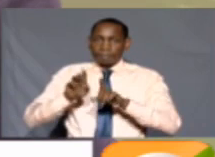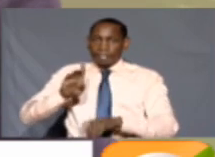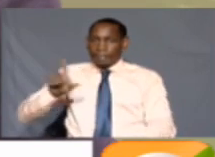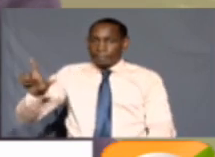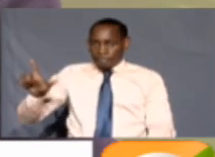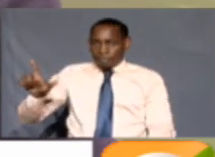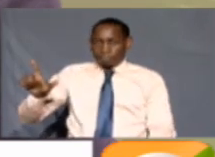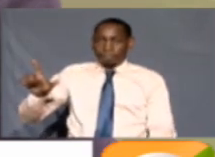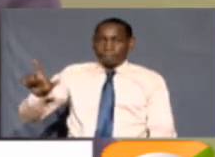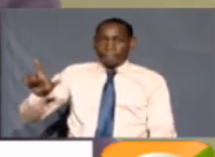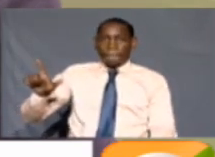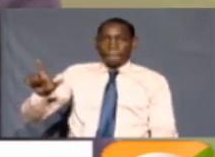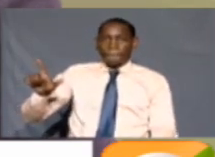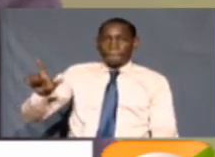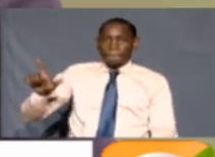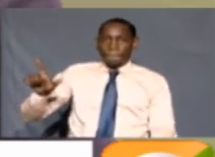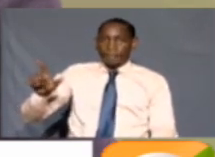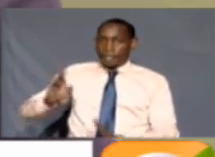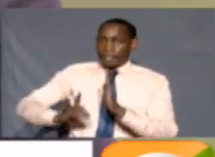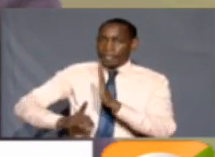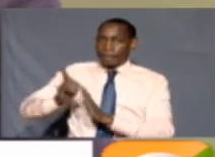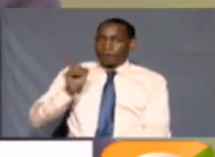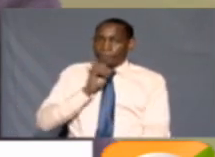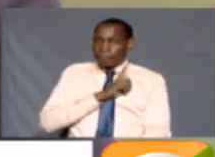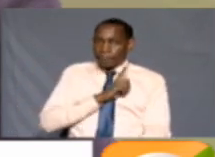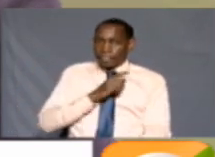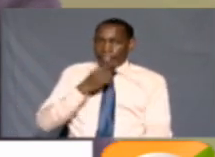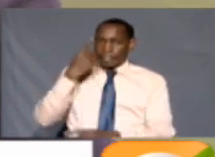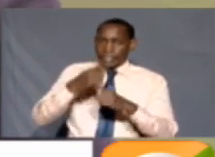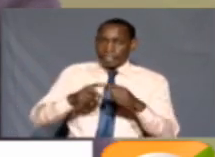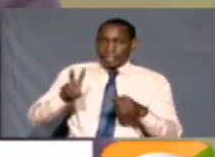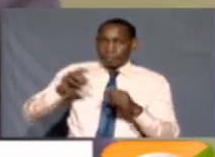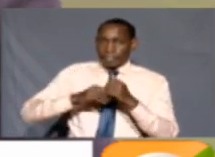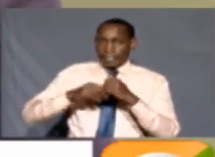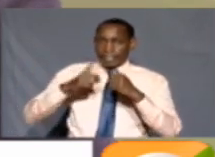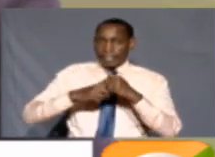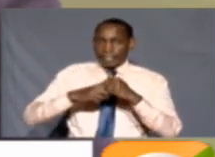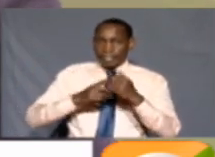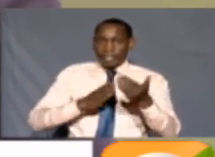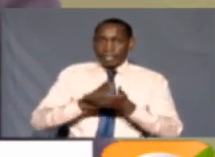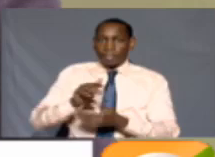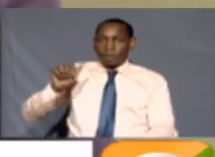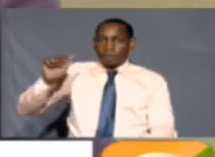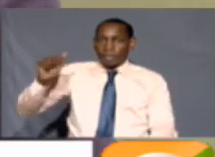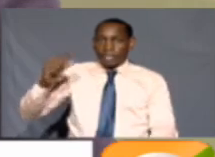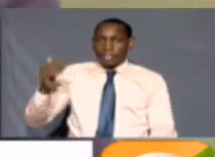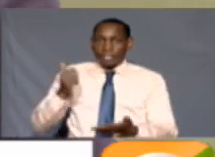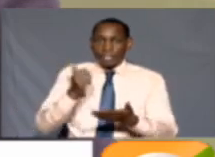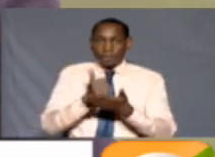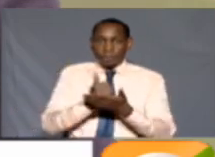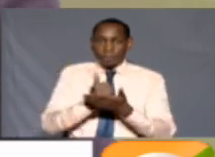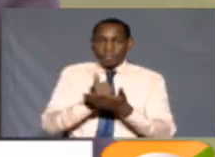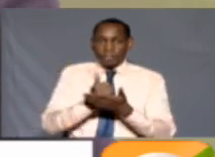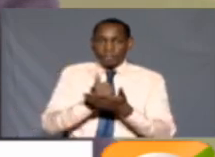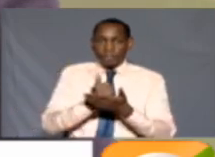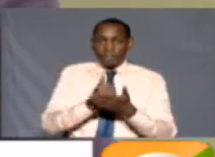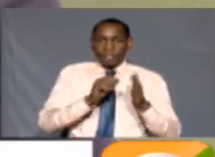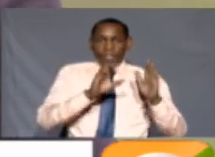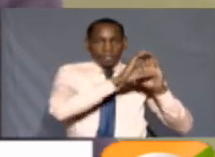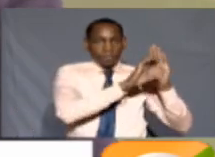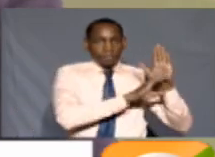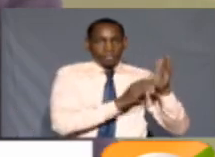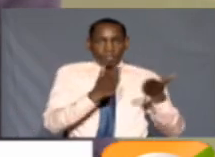been was developed from way back in 2016 by the Attorney General's office in consultation with